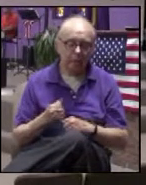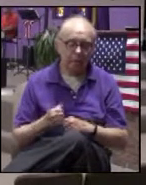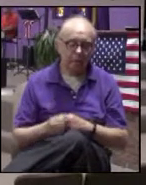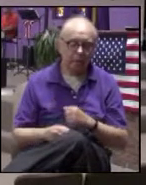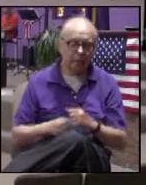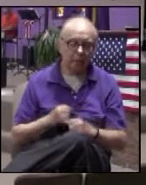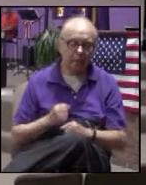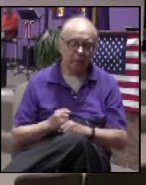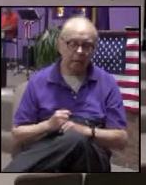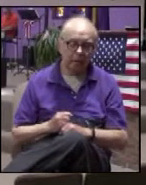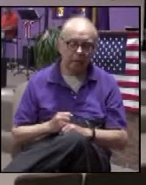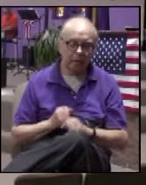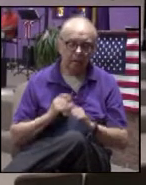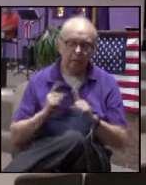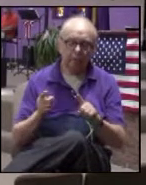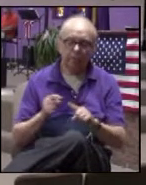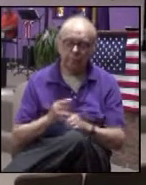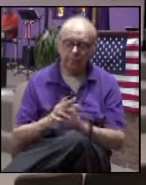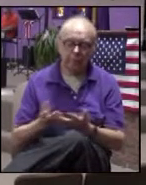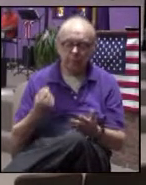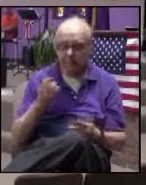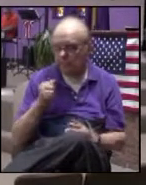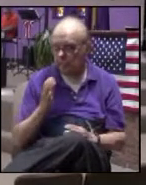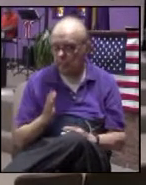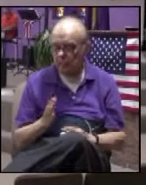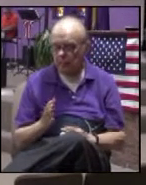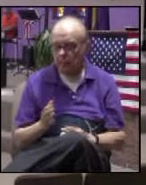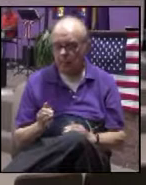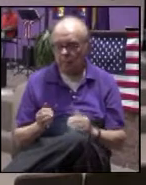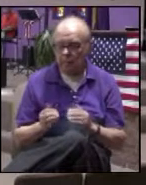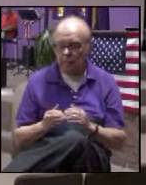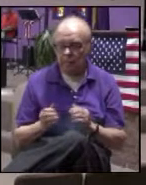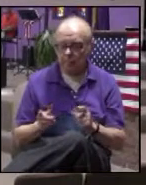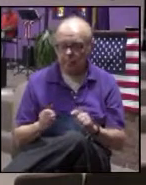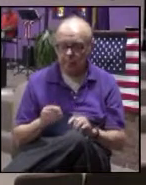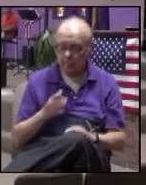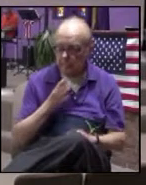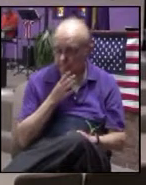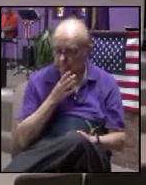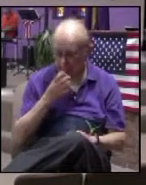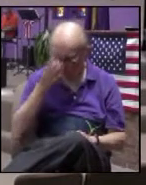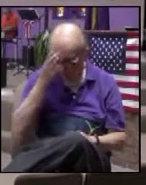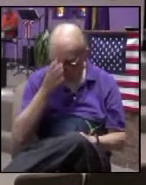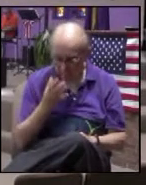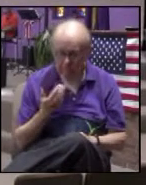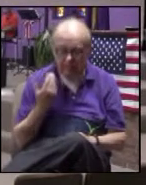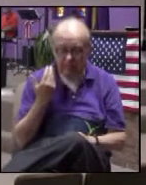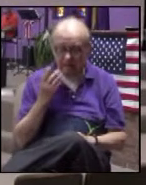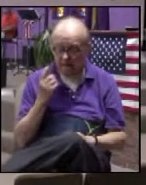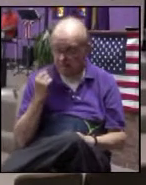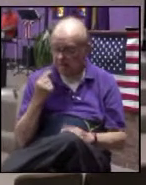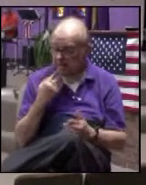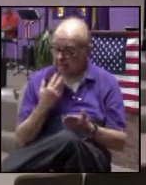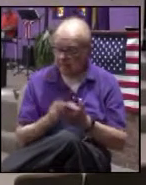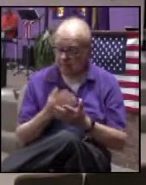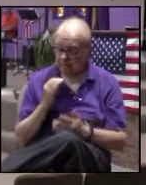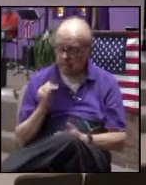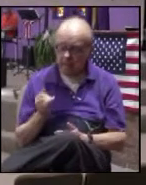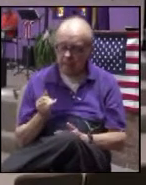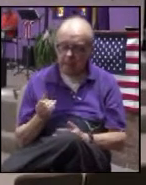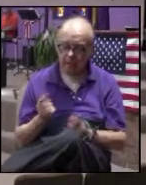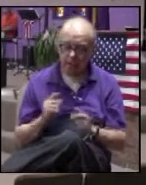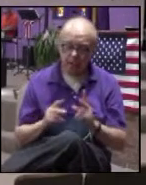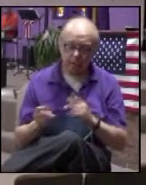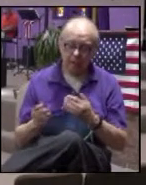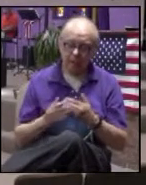stability to go do something for God, even when your parents say, I don't think that's a good idea, when the people around